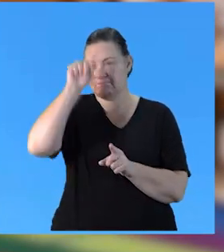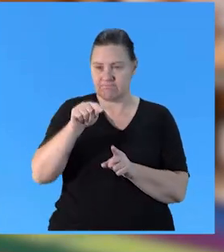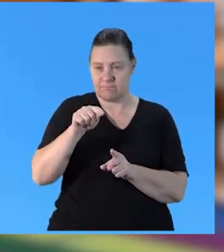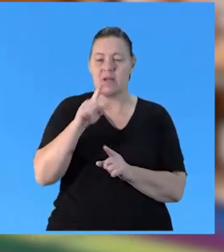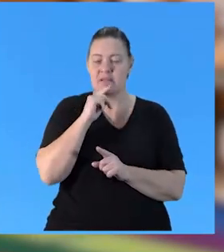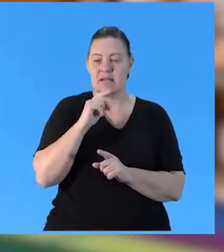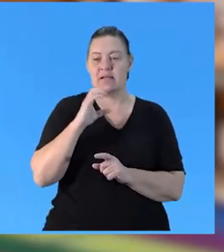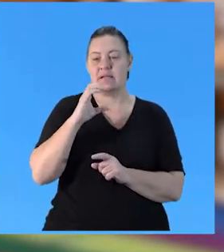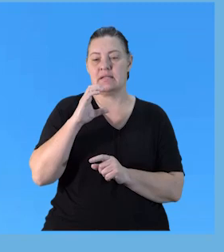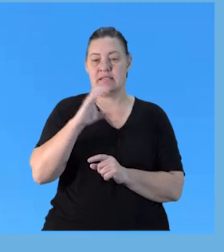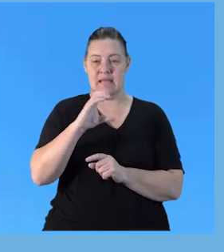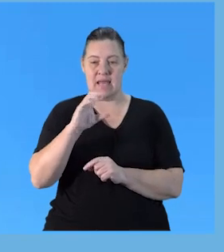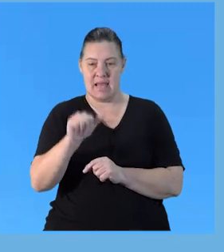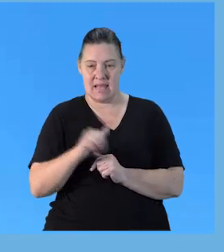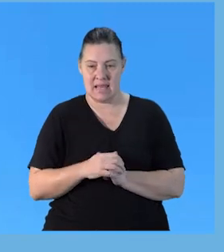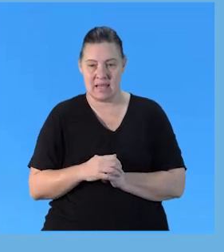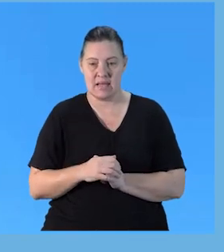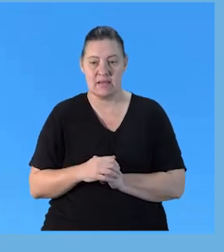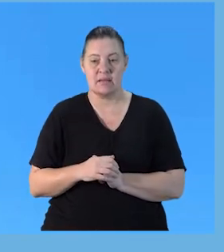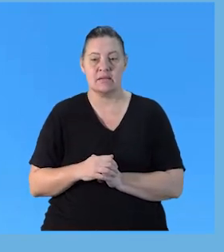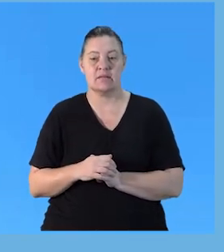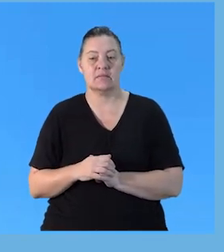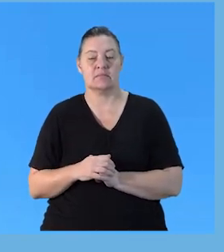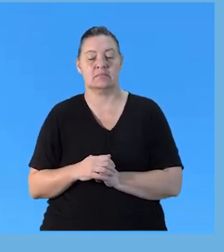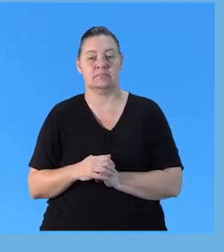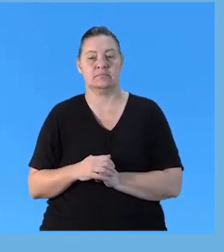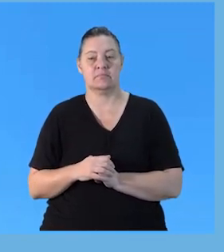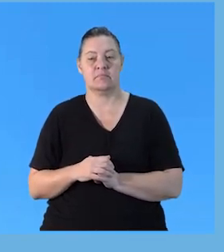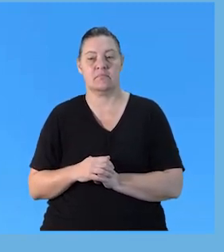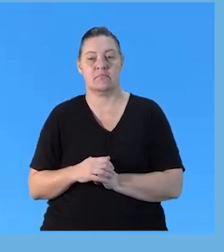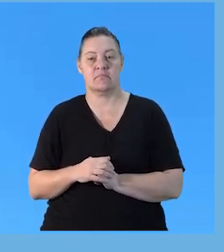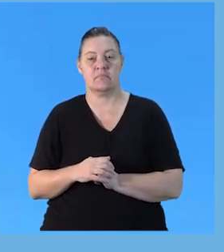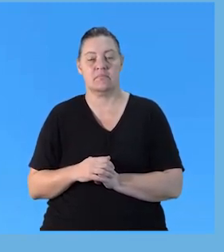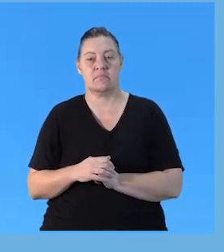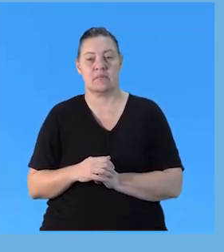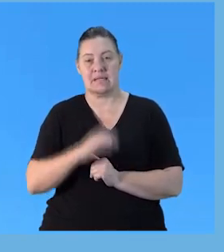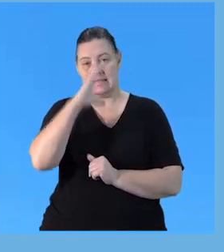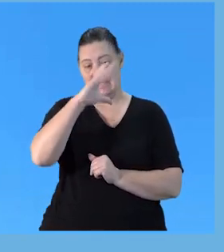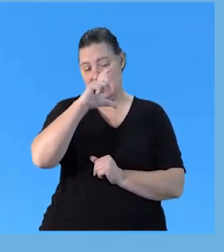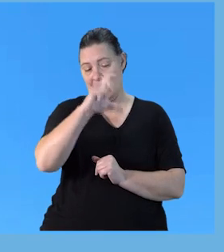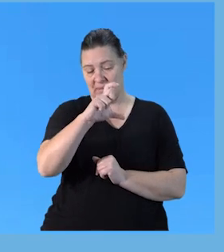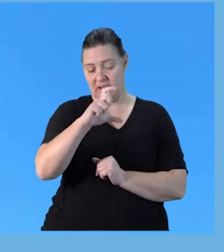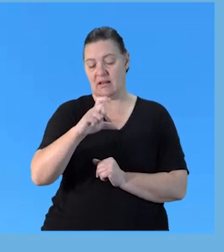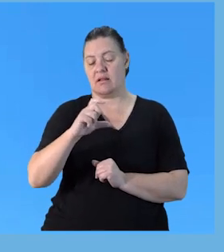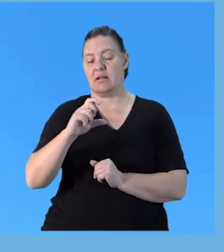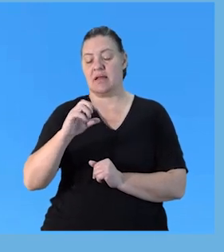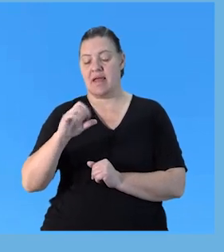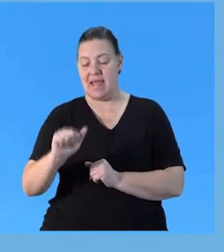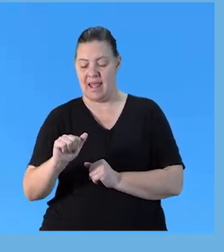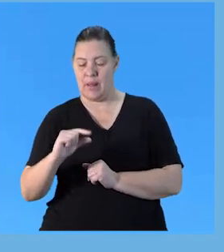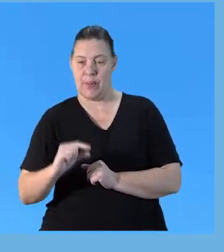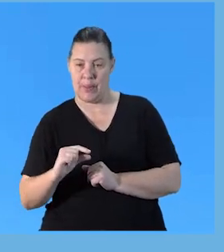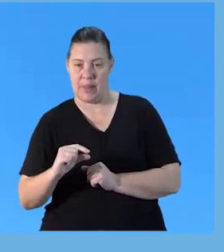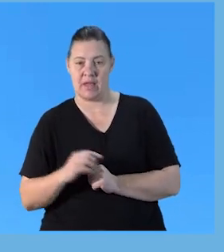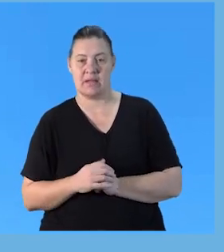to illustrate the following. So we need to now show a closed circuit that has 1 cell,